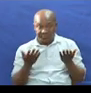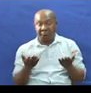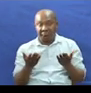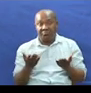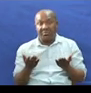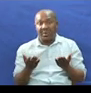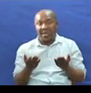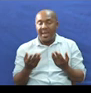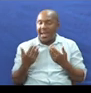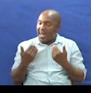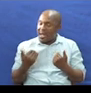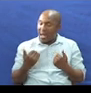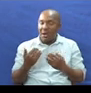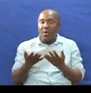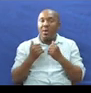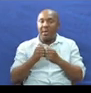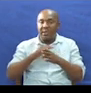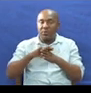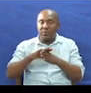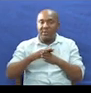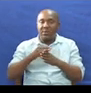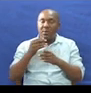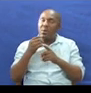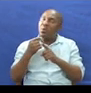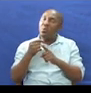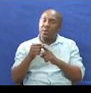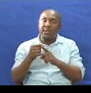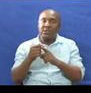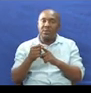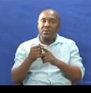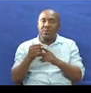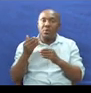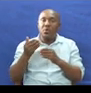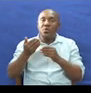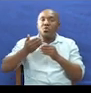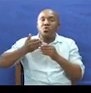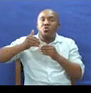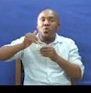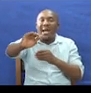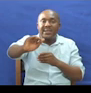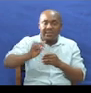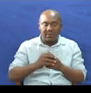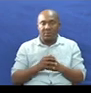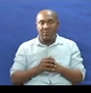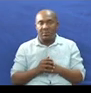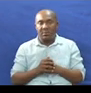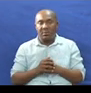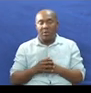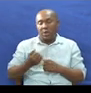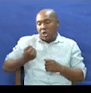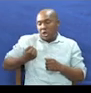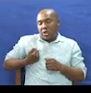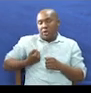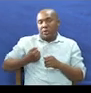Now let us use the word towards.